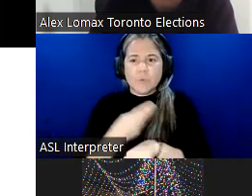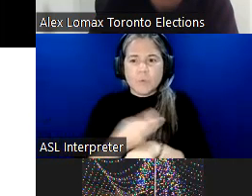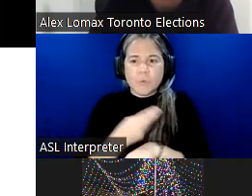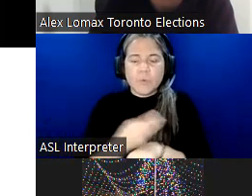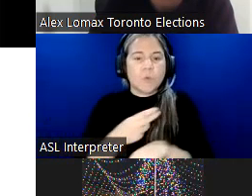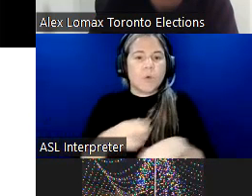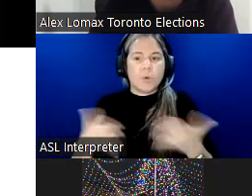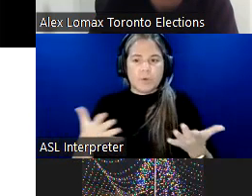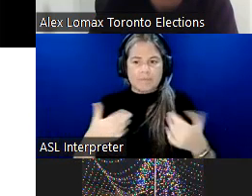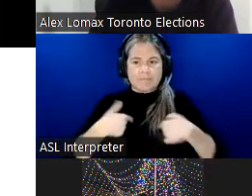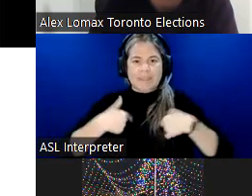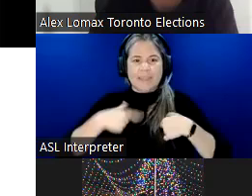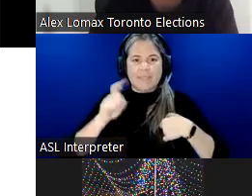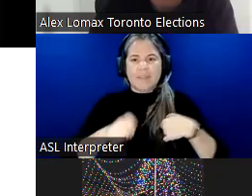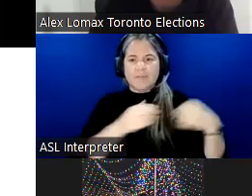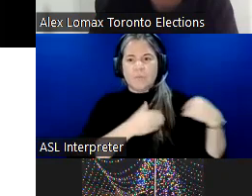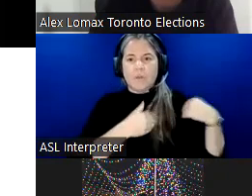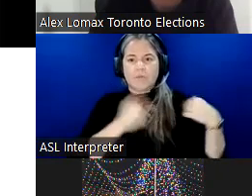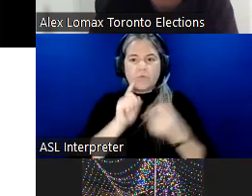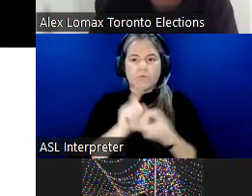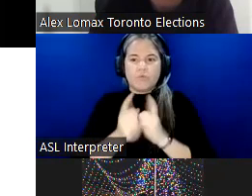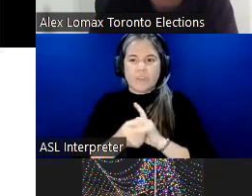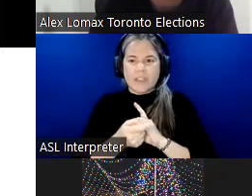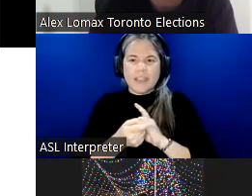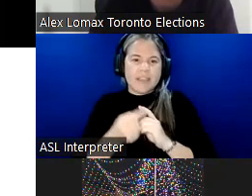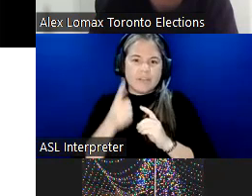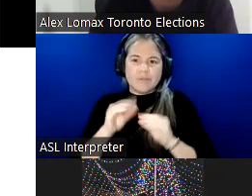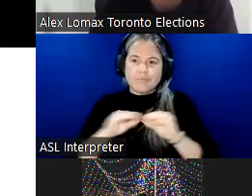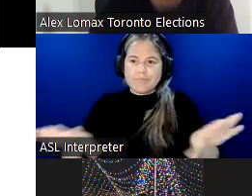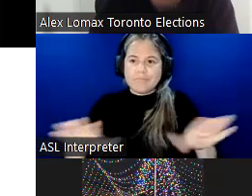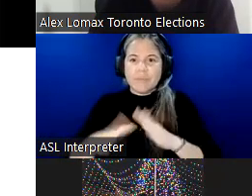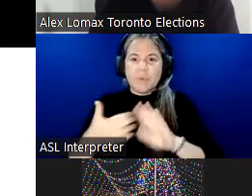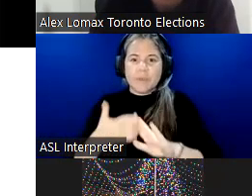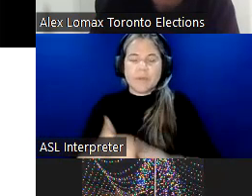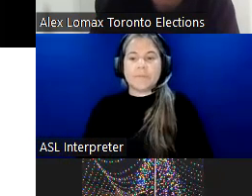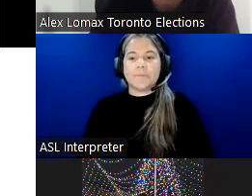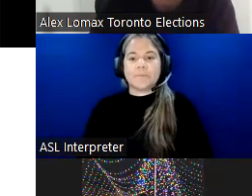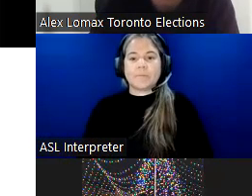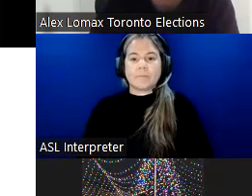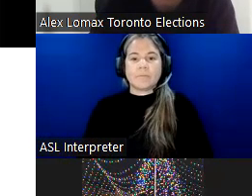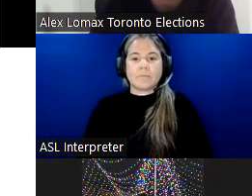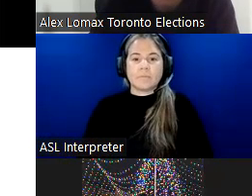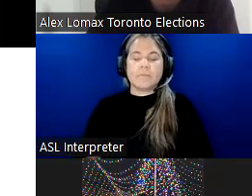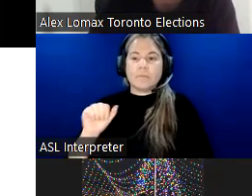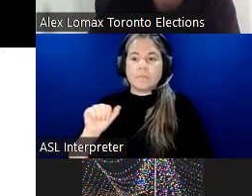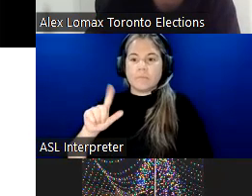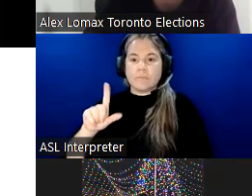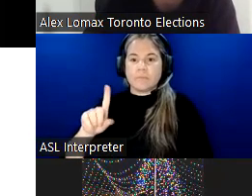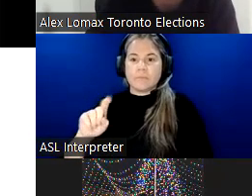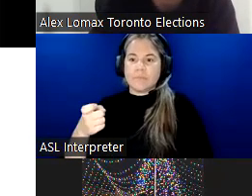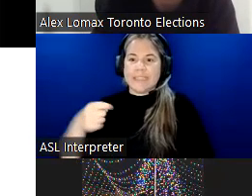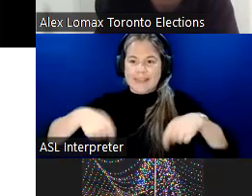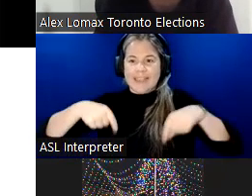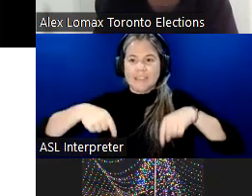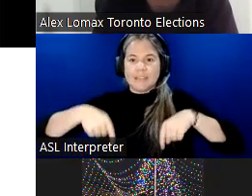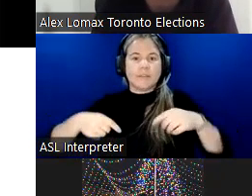by ourselves, and, to the community. Yeah, we don't have this